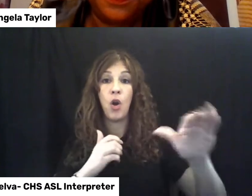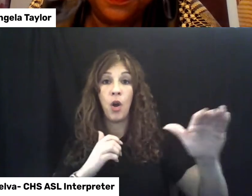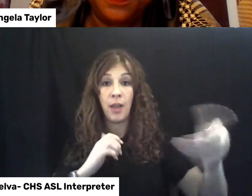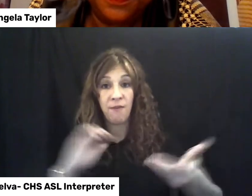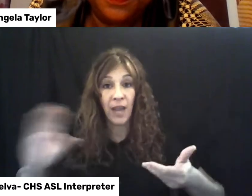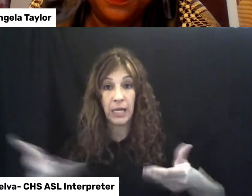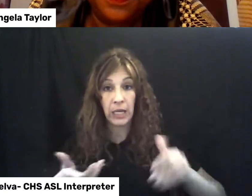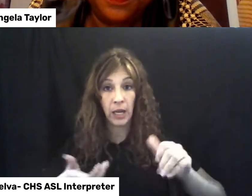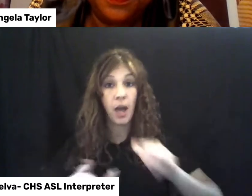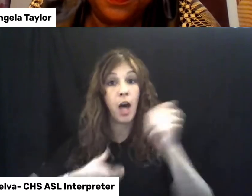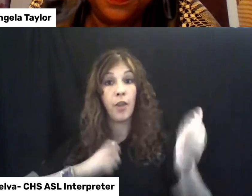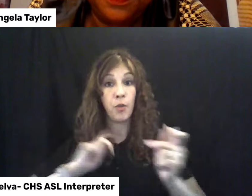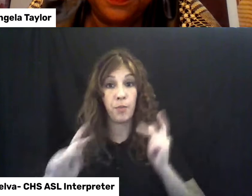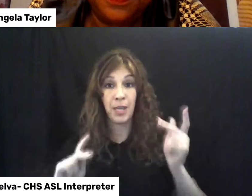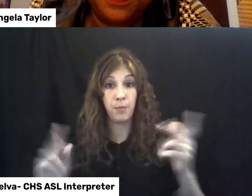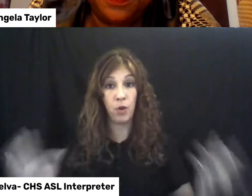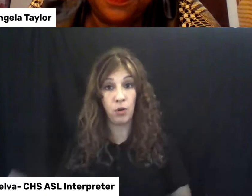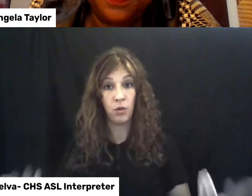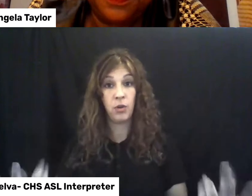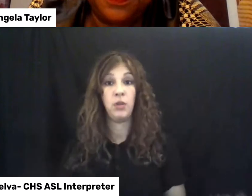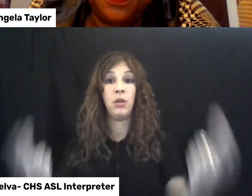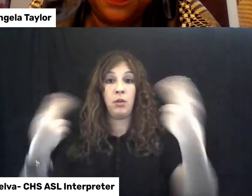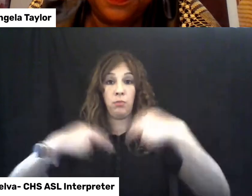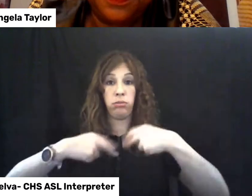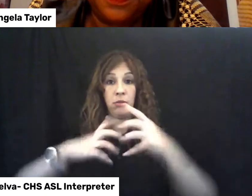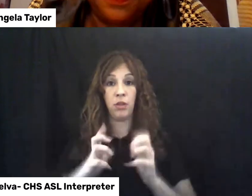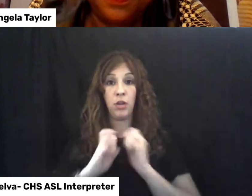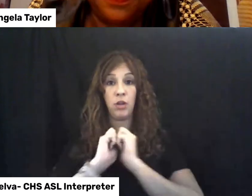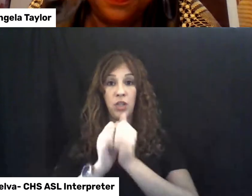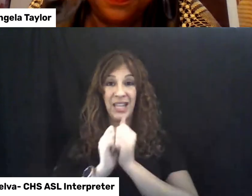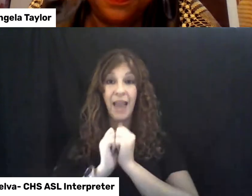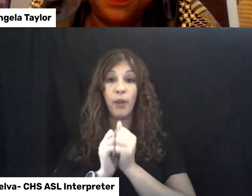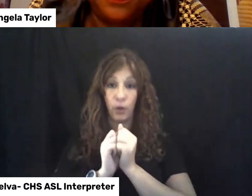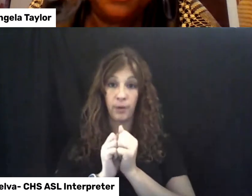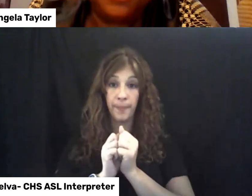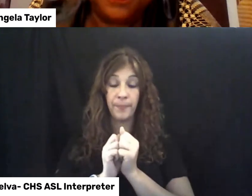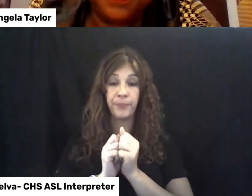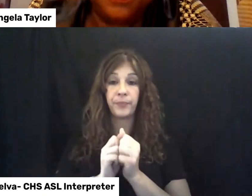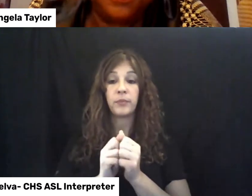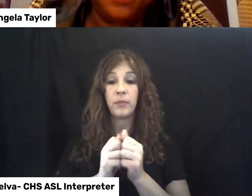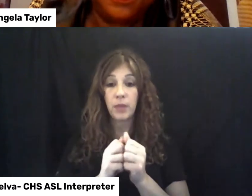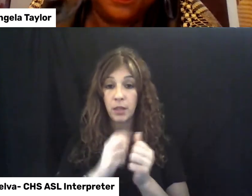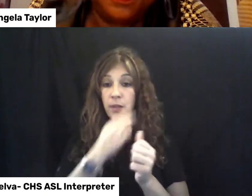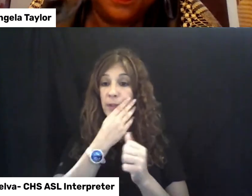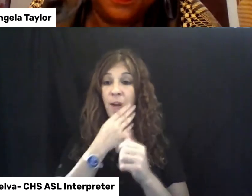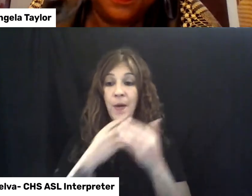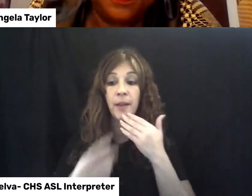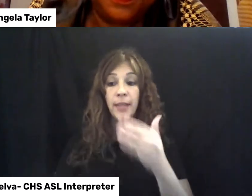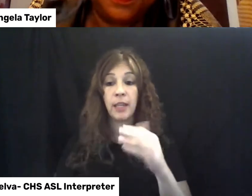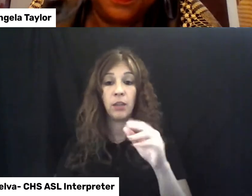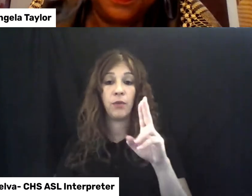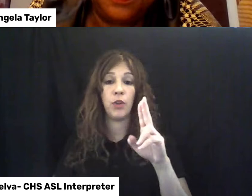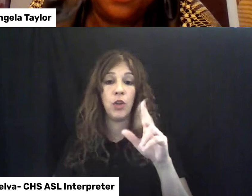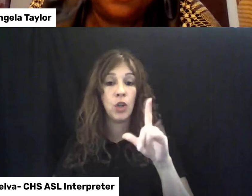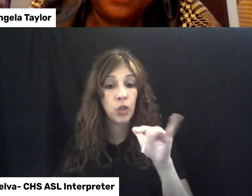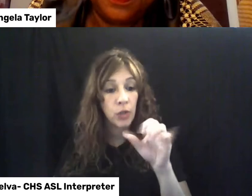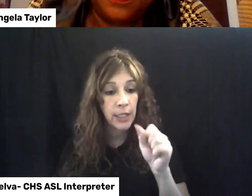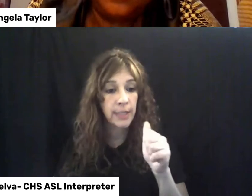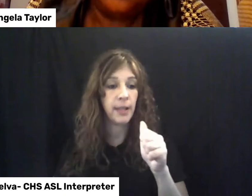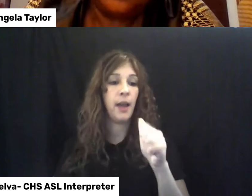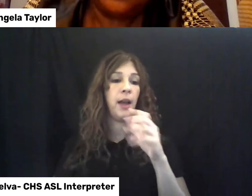with, and definitely shout out to Yesenia and Alyssa and so many others that attend those meetings who